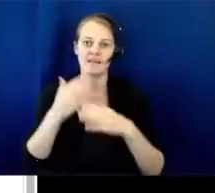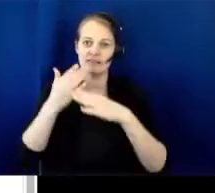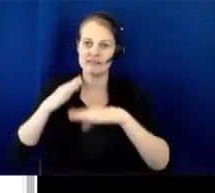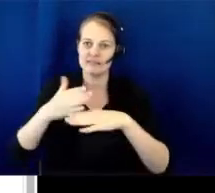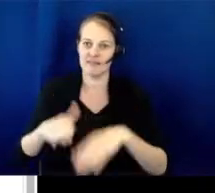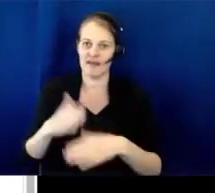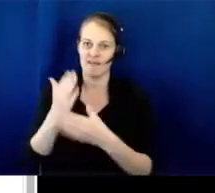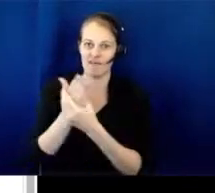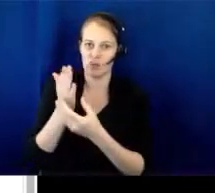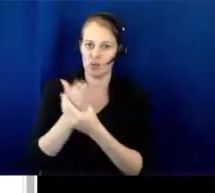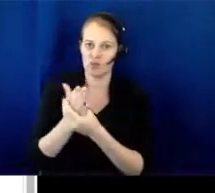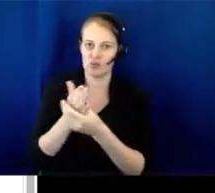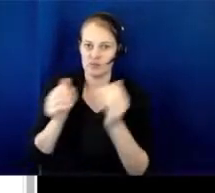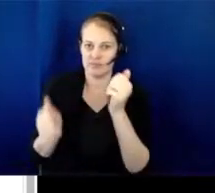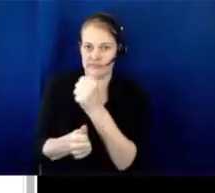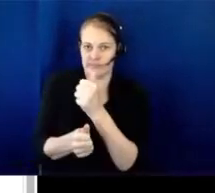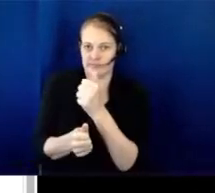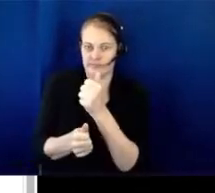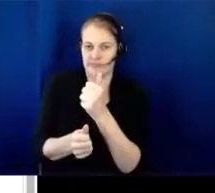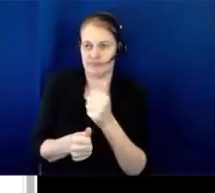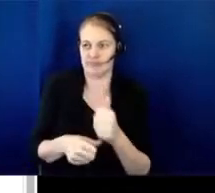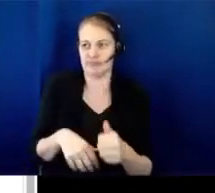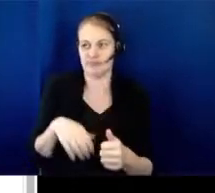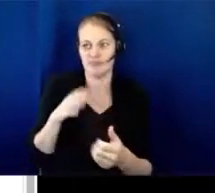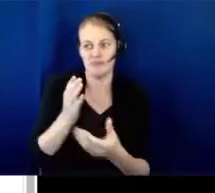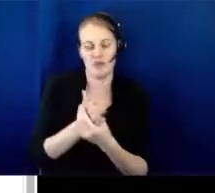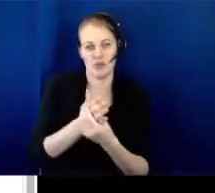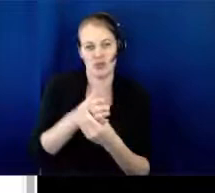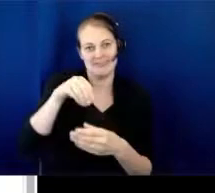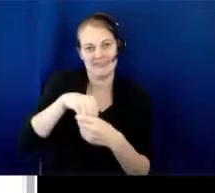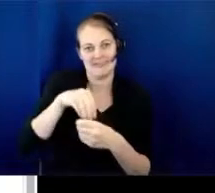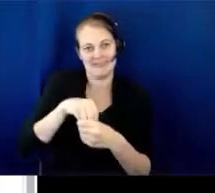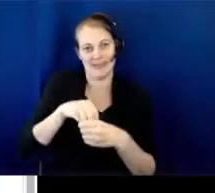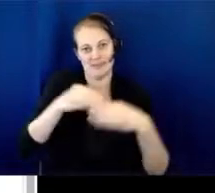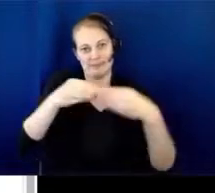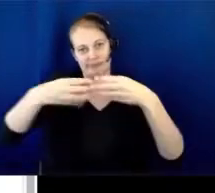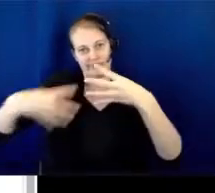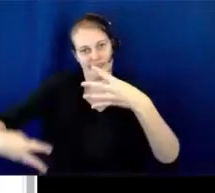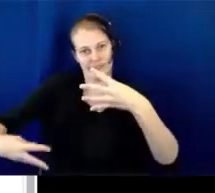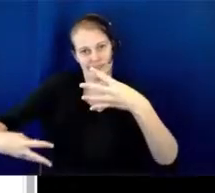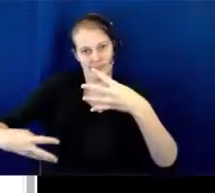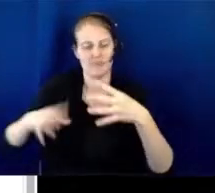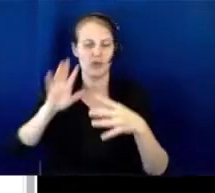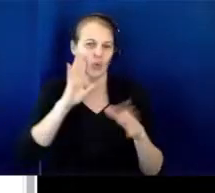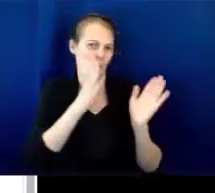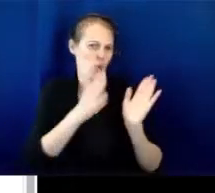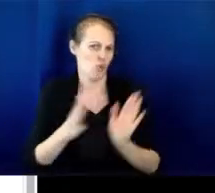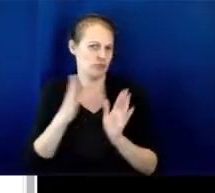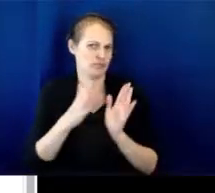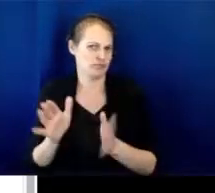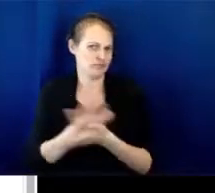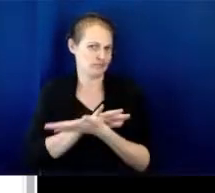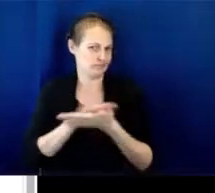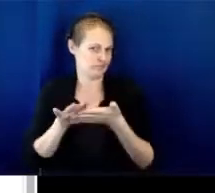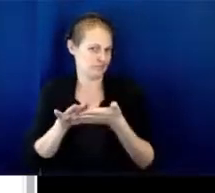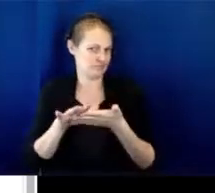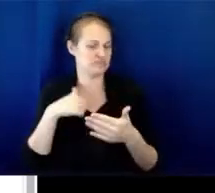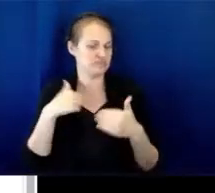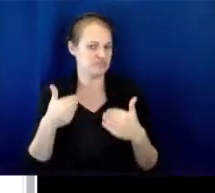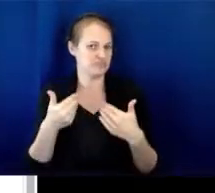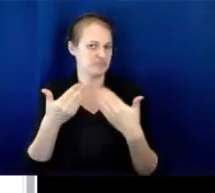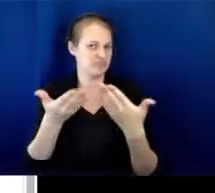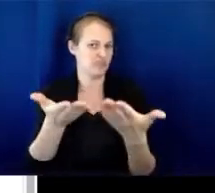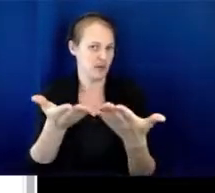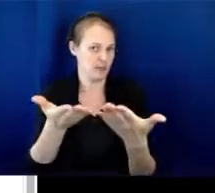clicking add folder with inside of a folder, so we can maintain nice and organized. And it's something that I absolutely recommend as